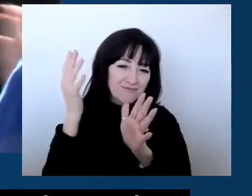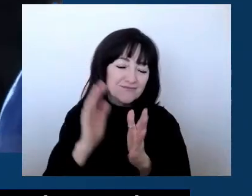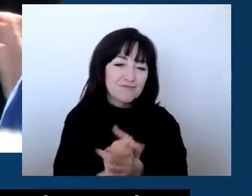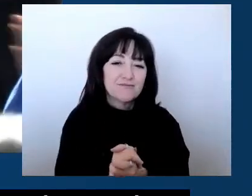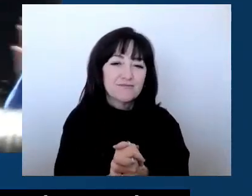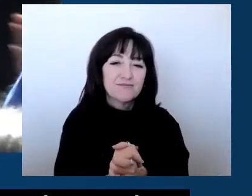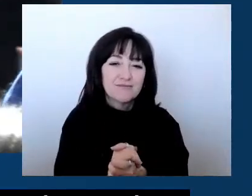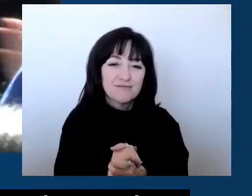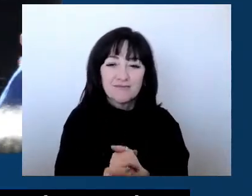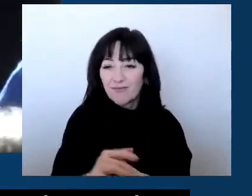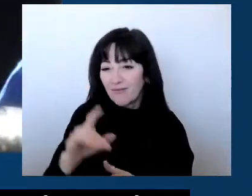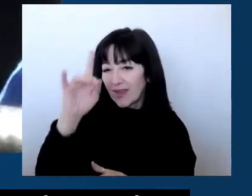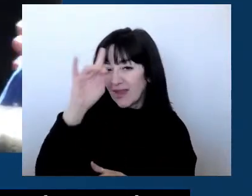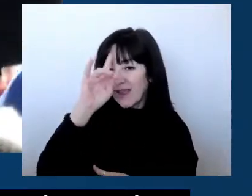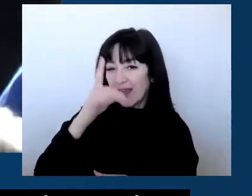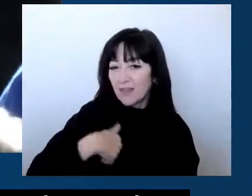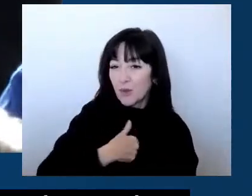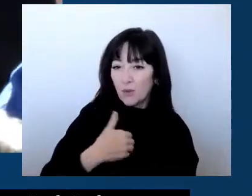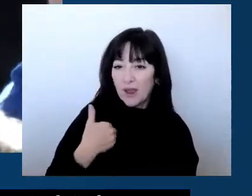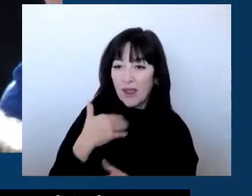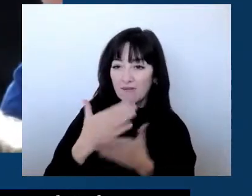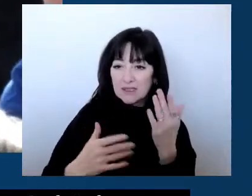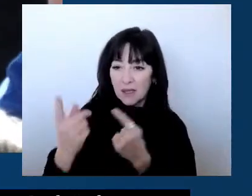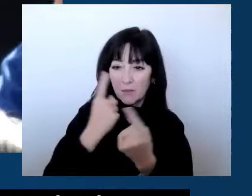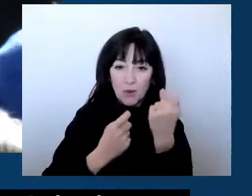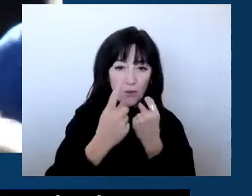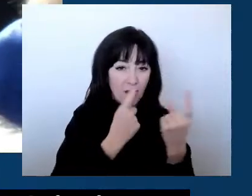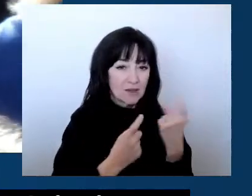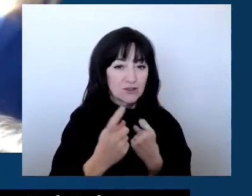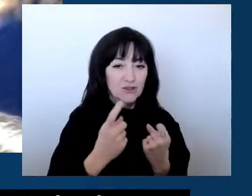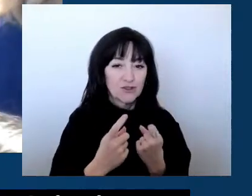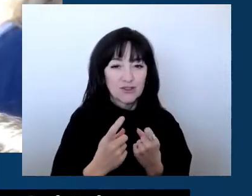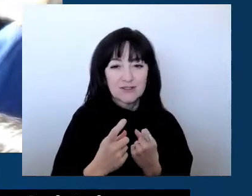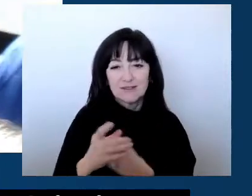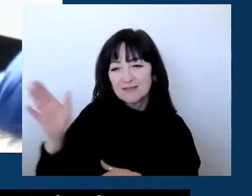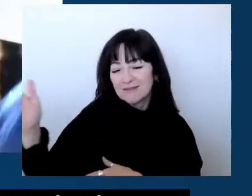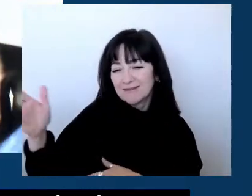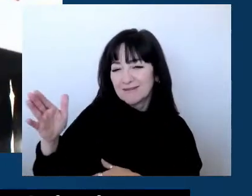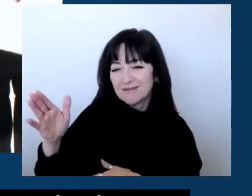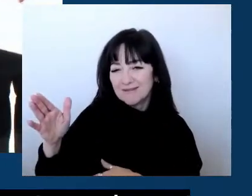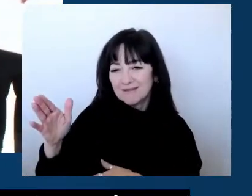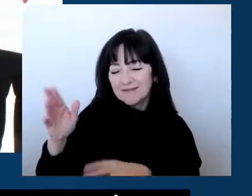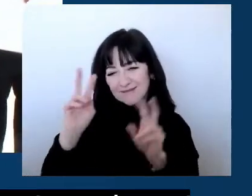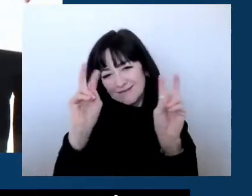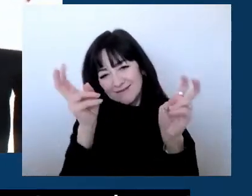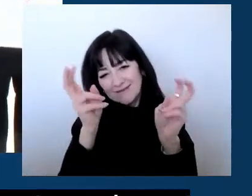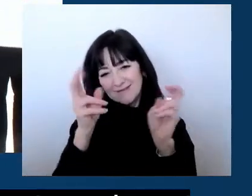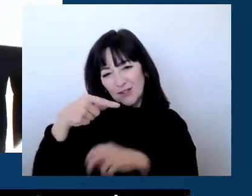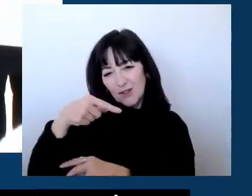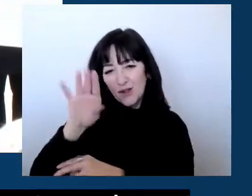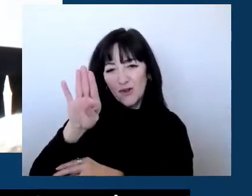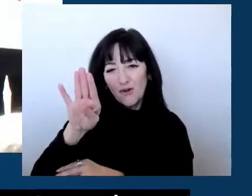And with that, I think we have a little bit of time for questions, which will be quarterbacked by my colleague in the puffy coat.